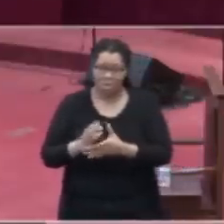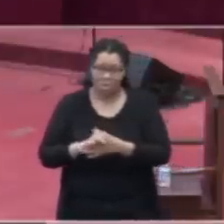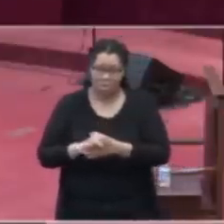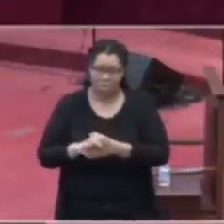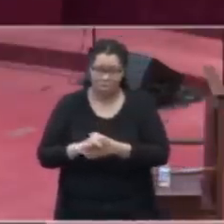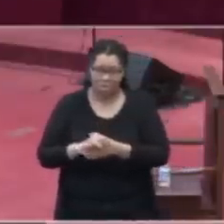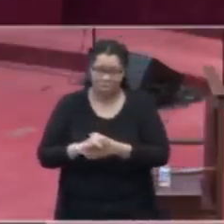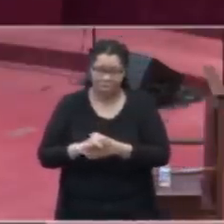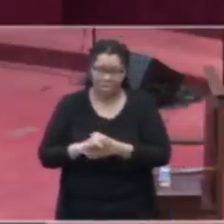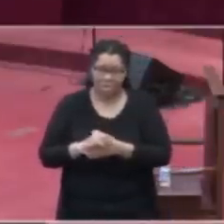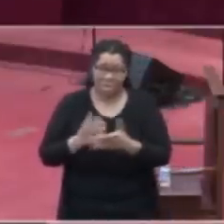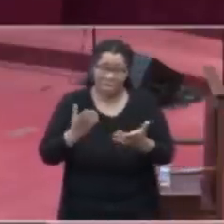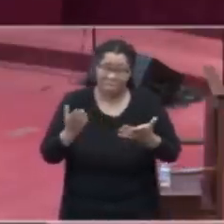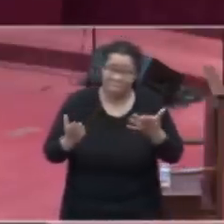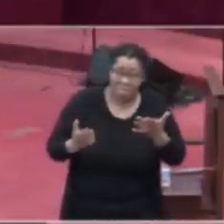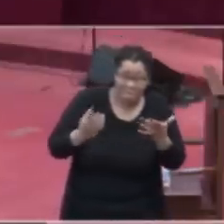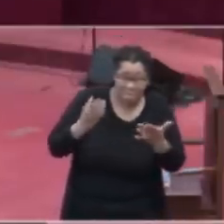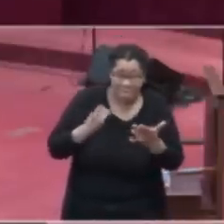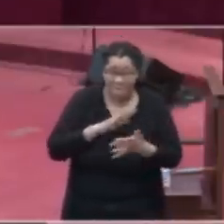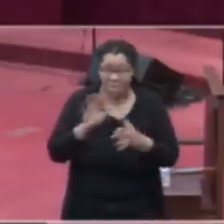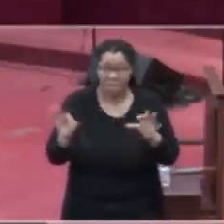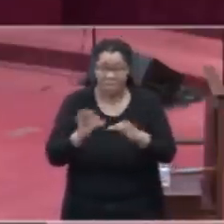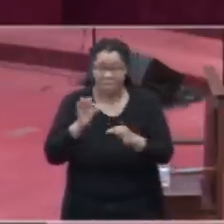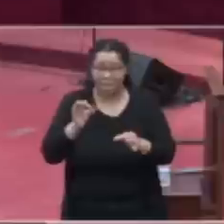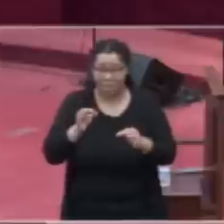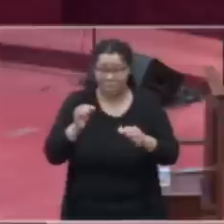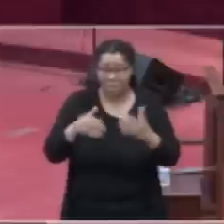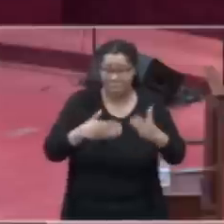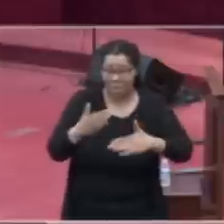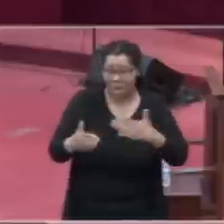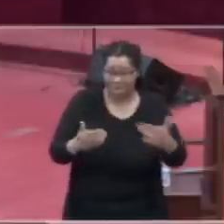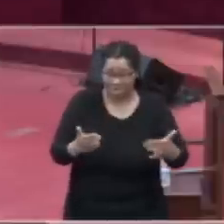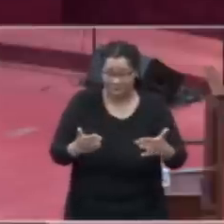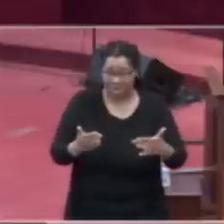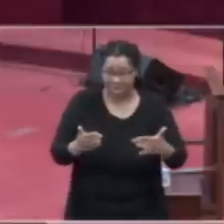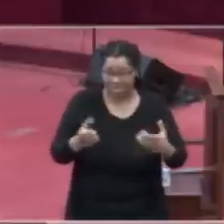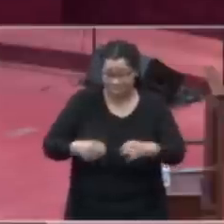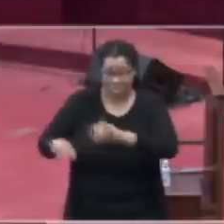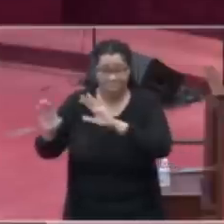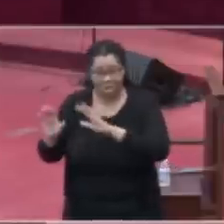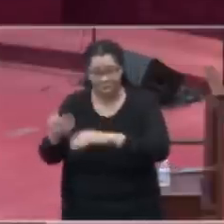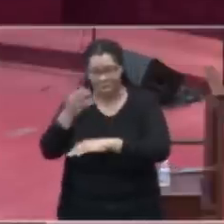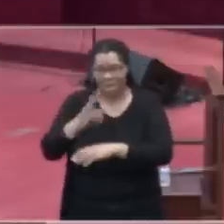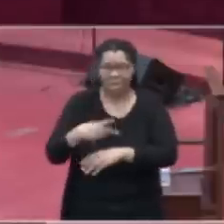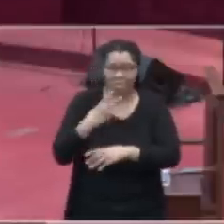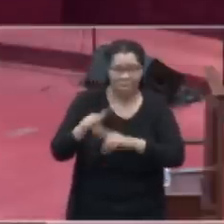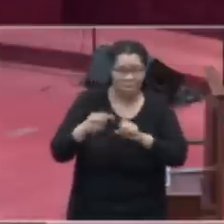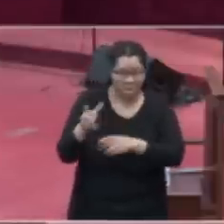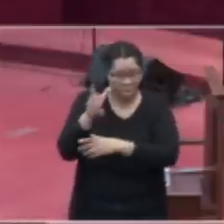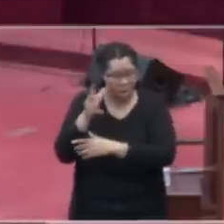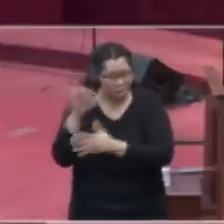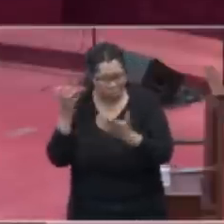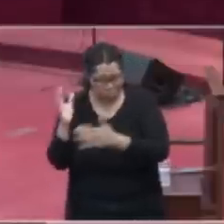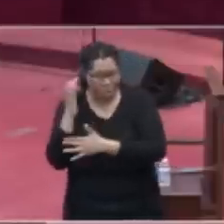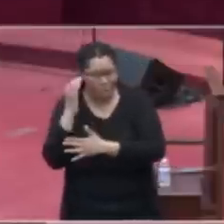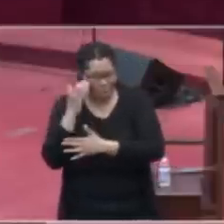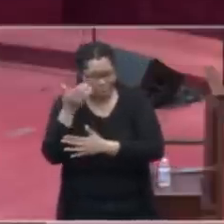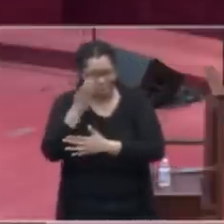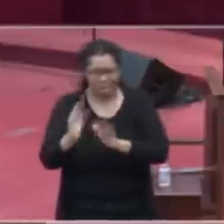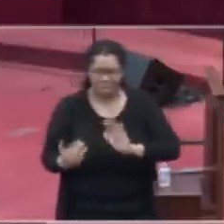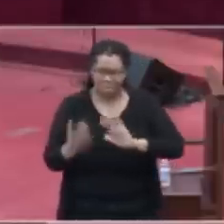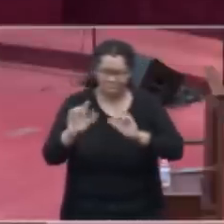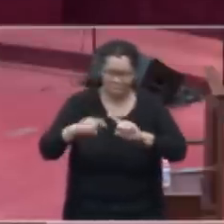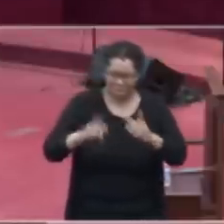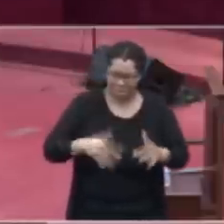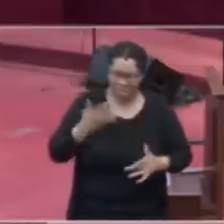away that kind of spiritual progress. You know when you've heard God's voice. You know when you felt God's presence. You have